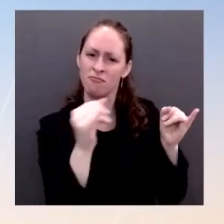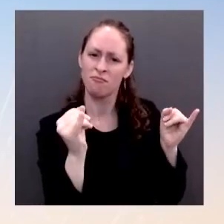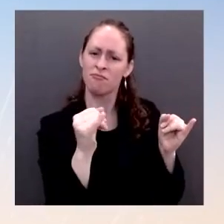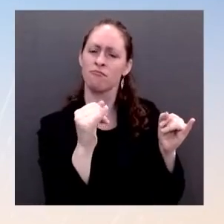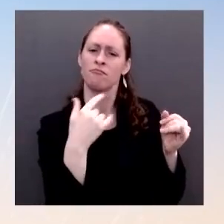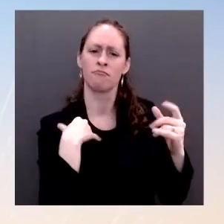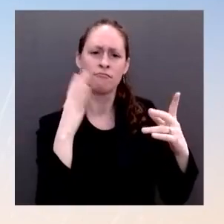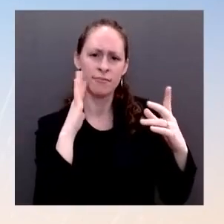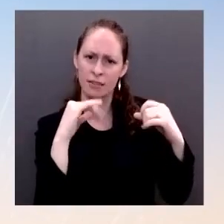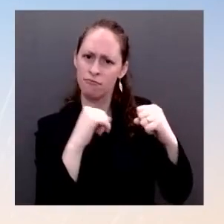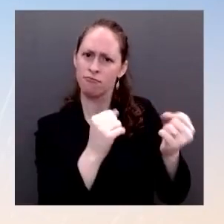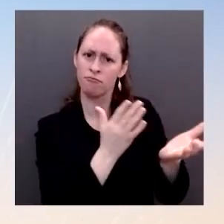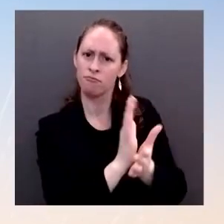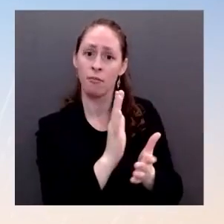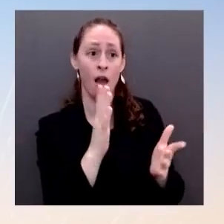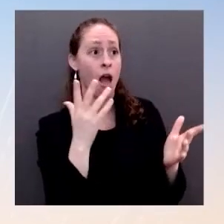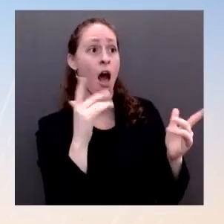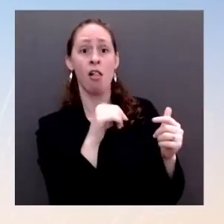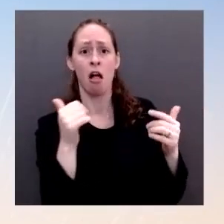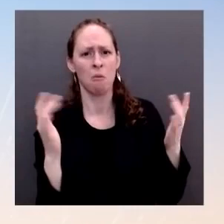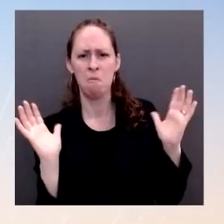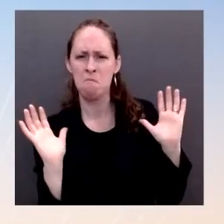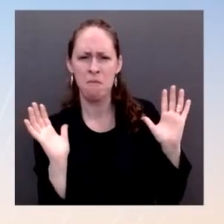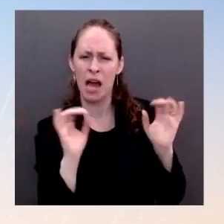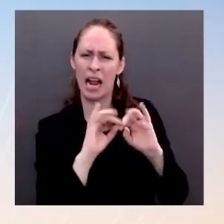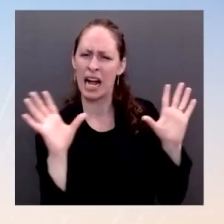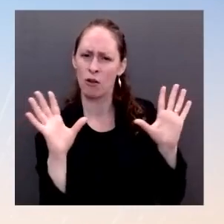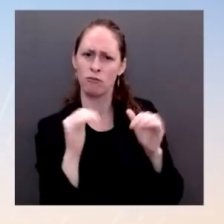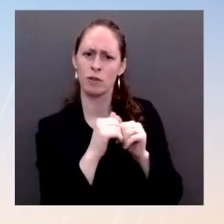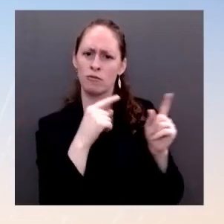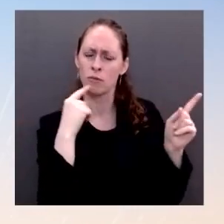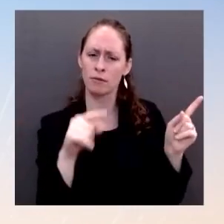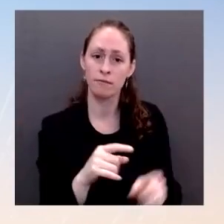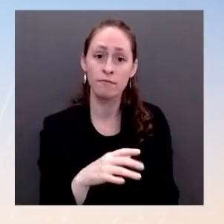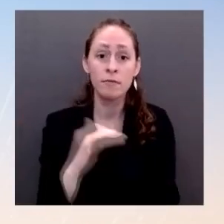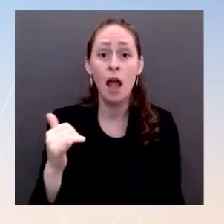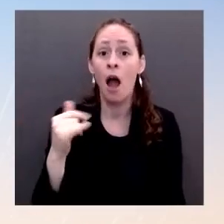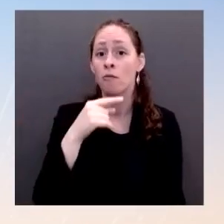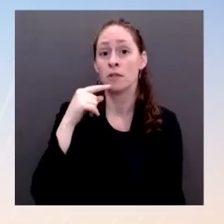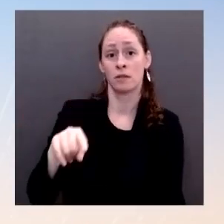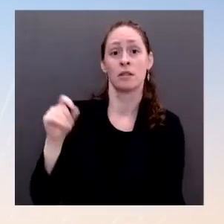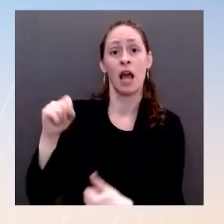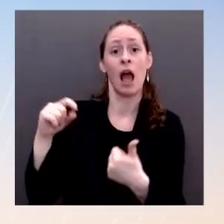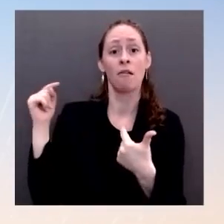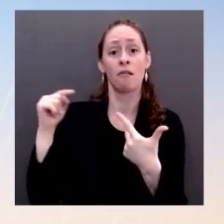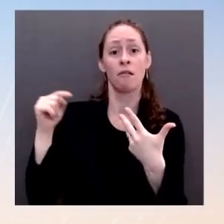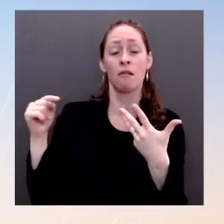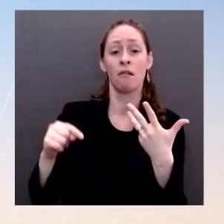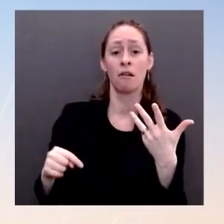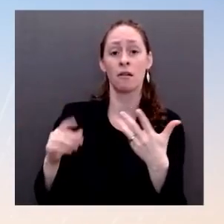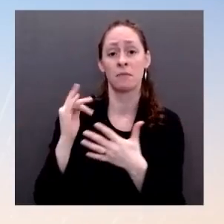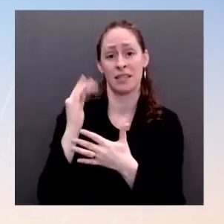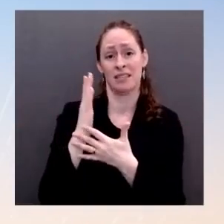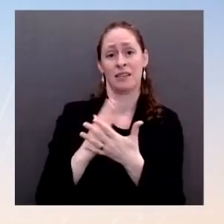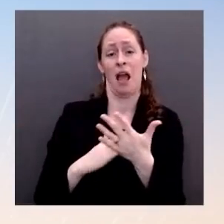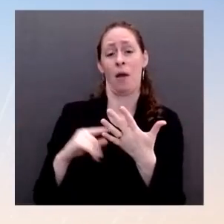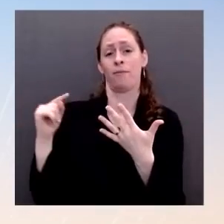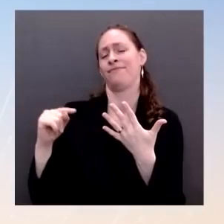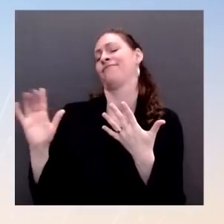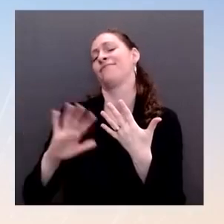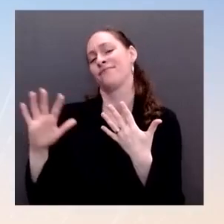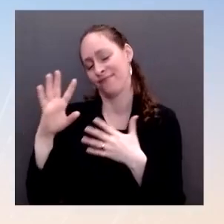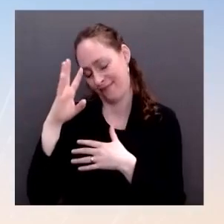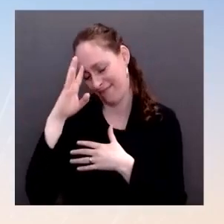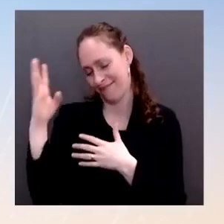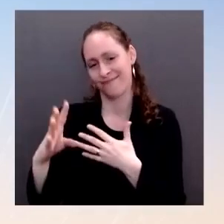that will not be viable. But we will, of course, be responding, as you noted, and I expect the president will continue to discuss that